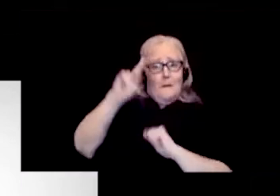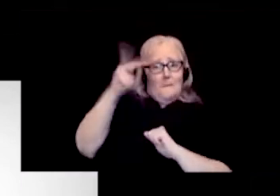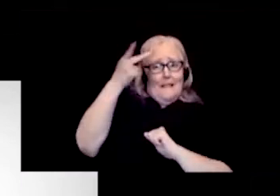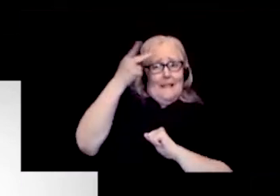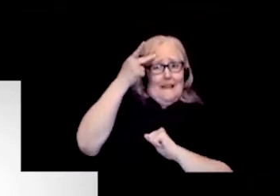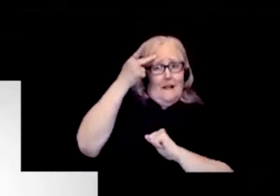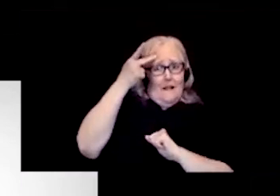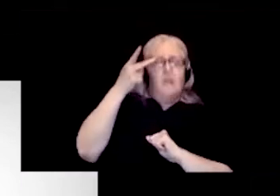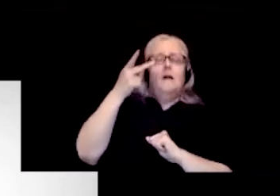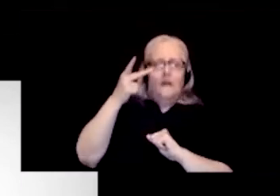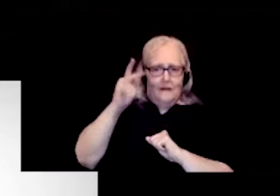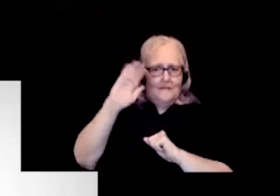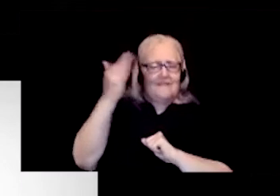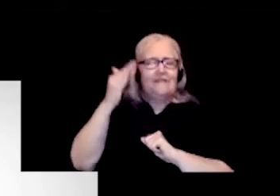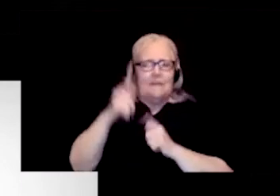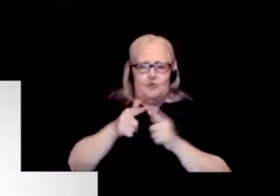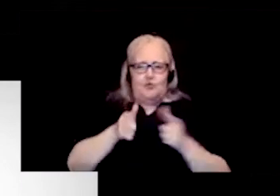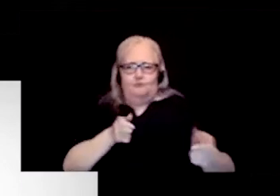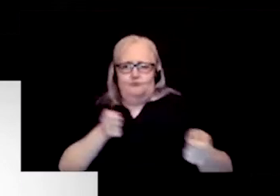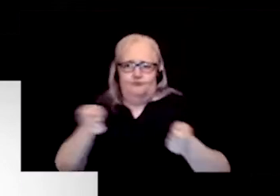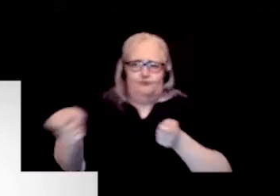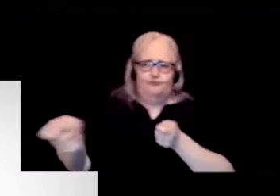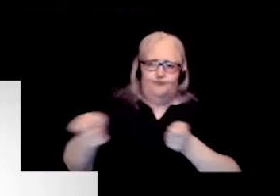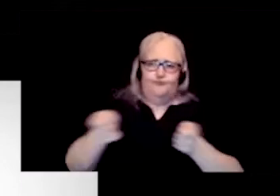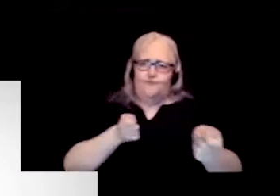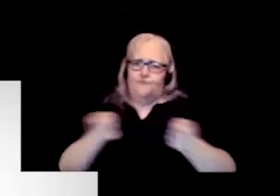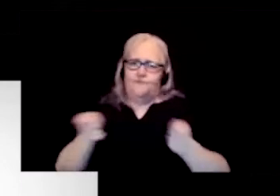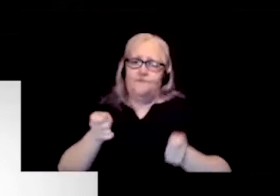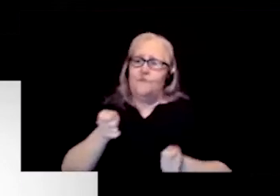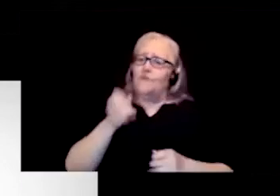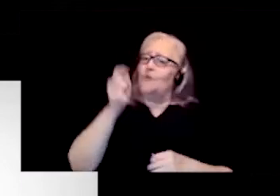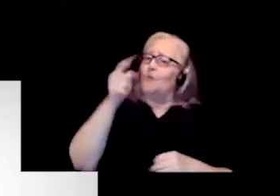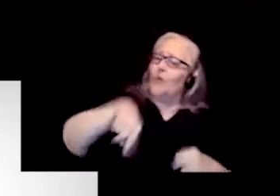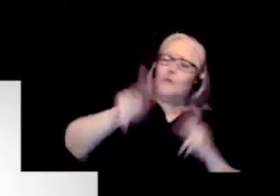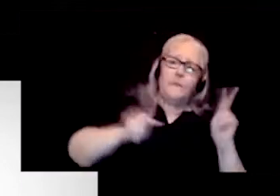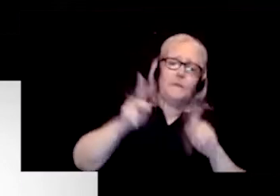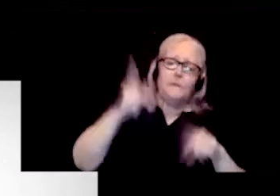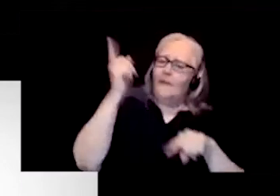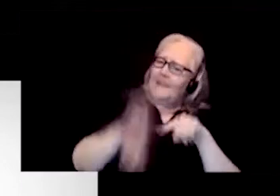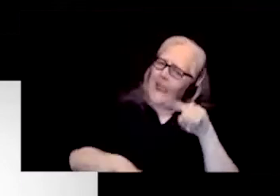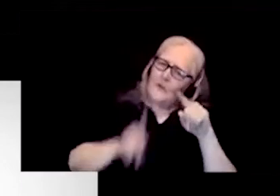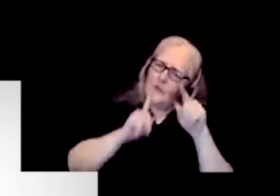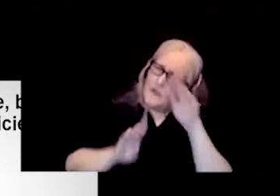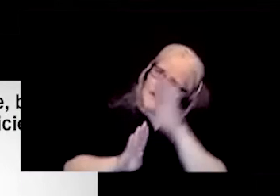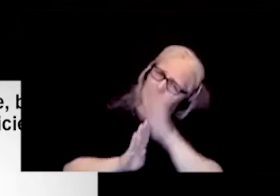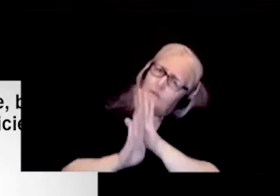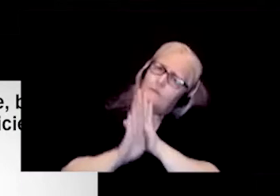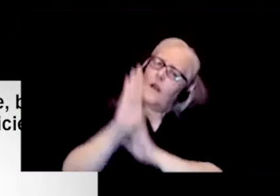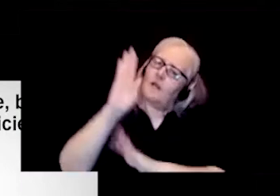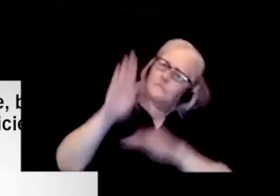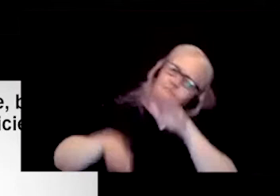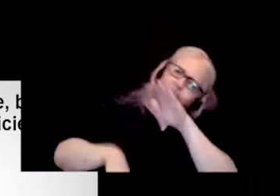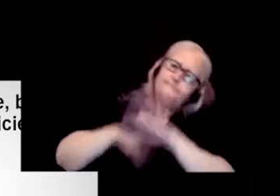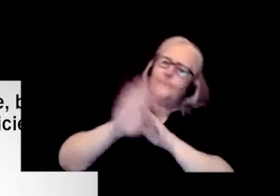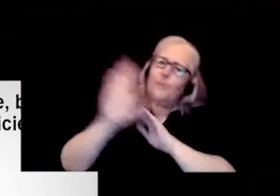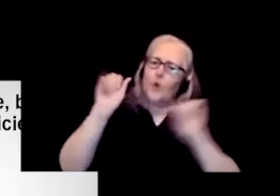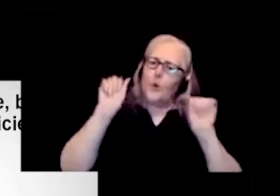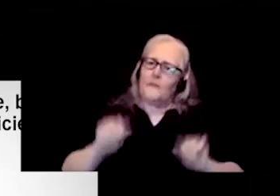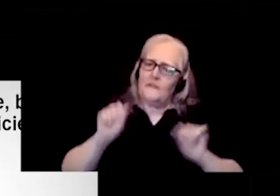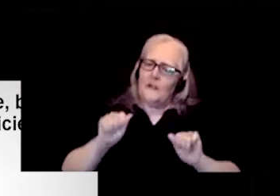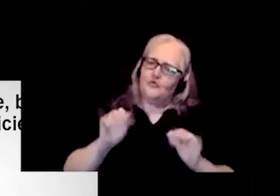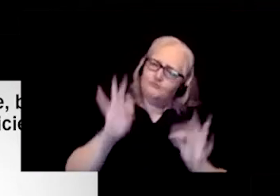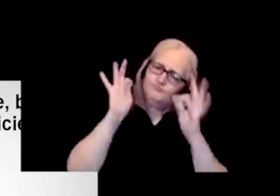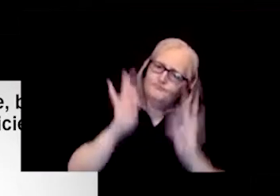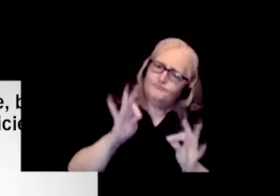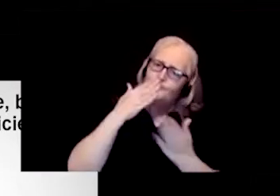that prevent them from achieving their optimal health and their full potential. And so, is it